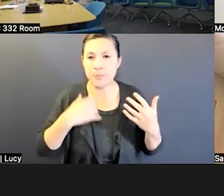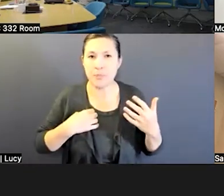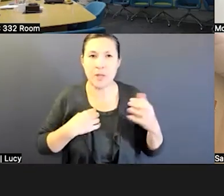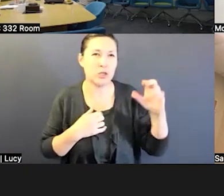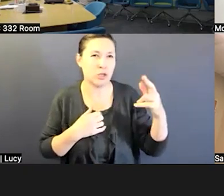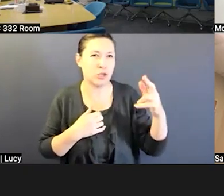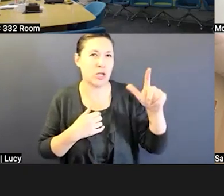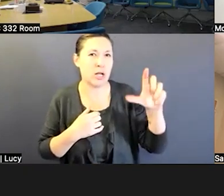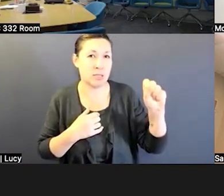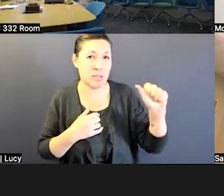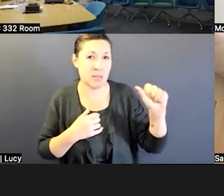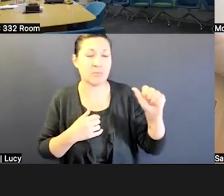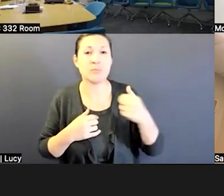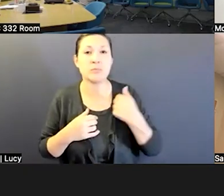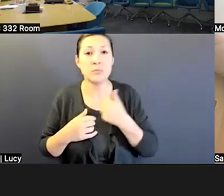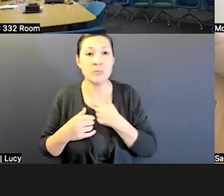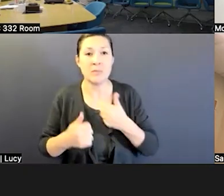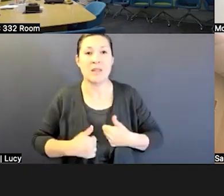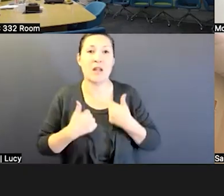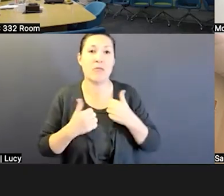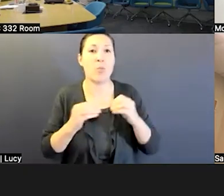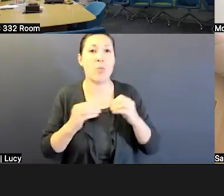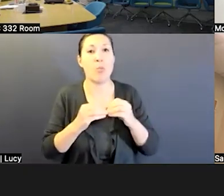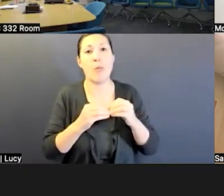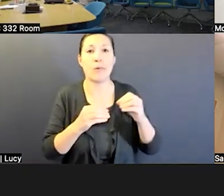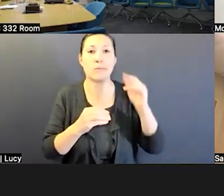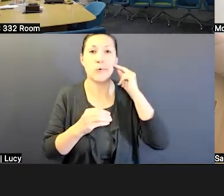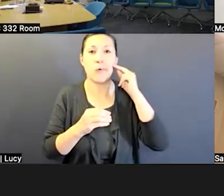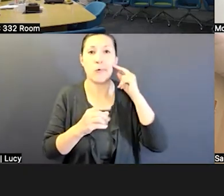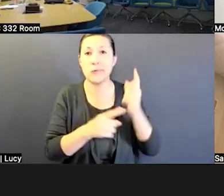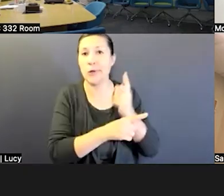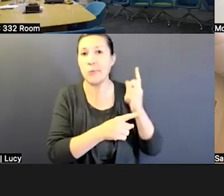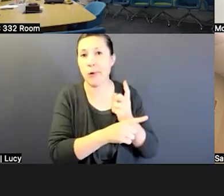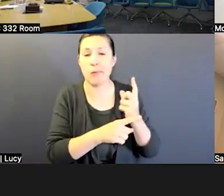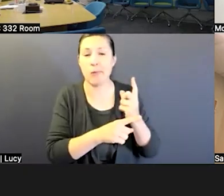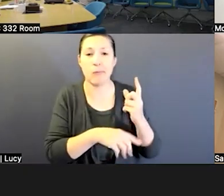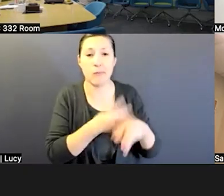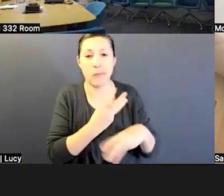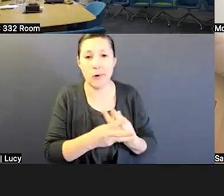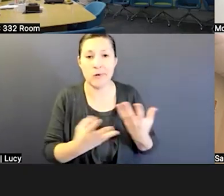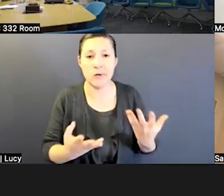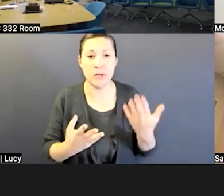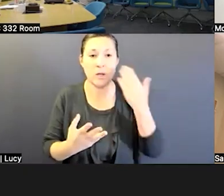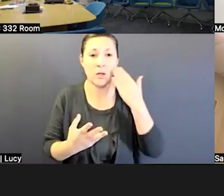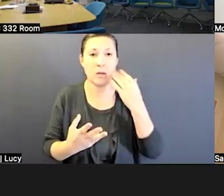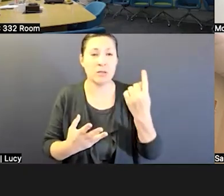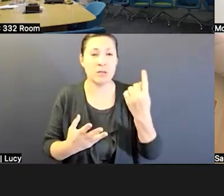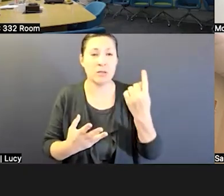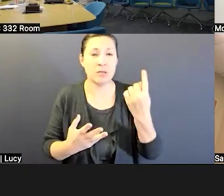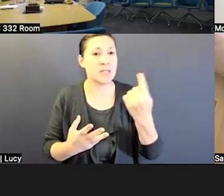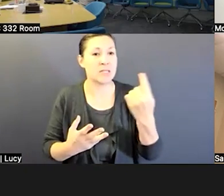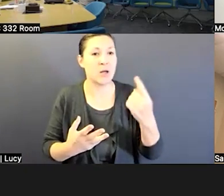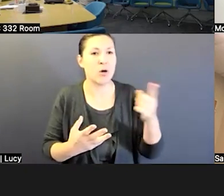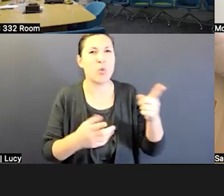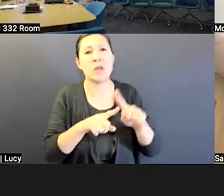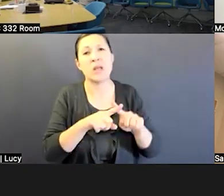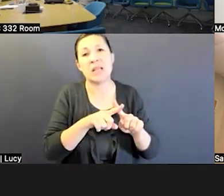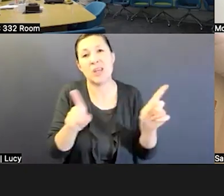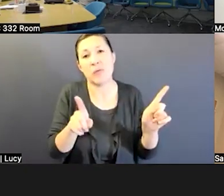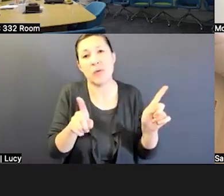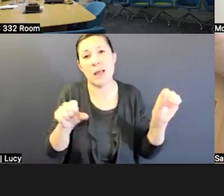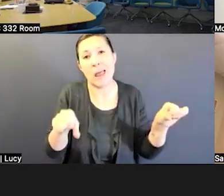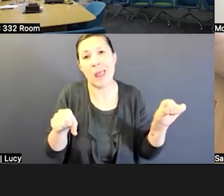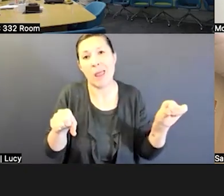live in a neurotypical world. And so to say things like, oh, differently able, disability is